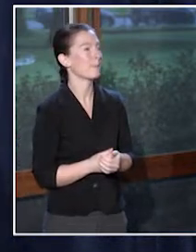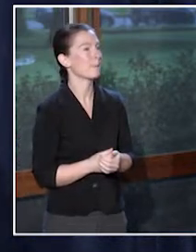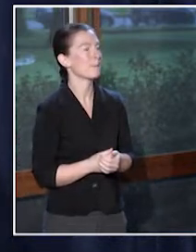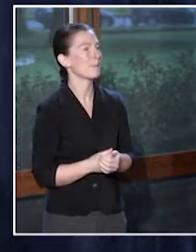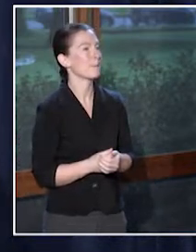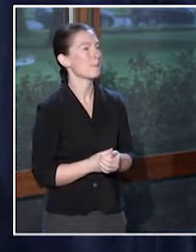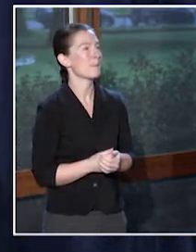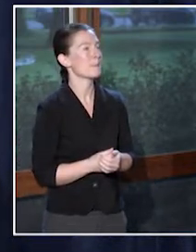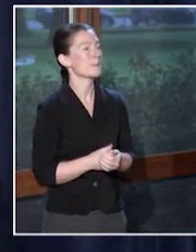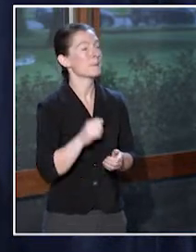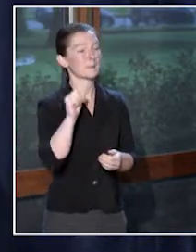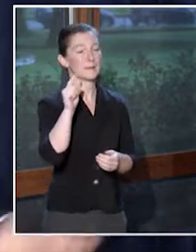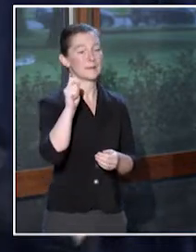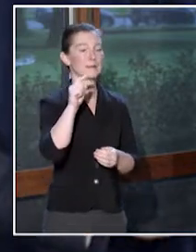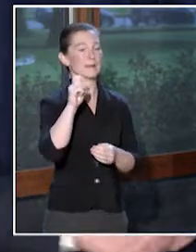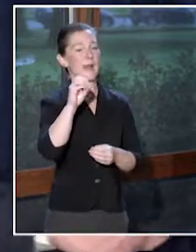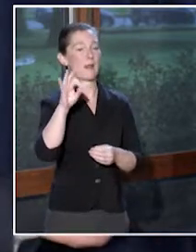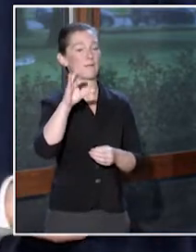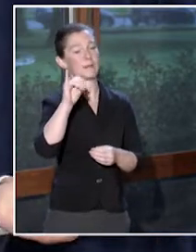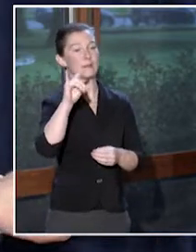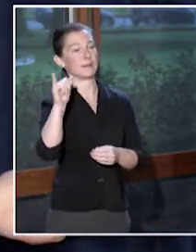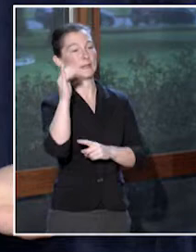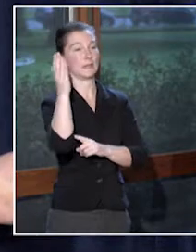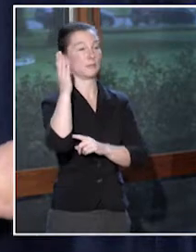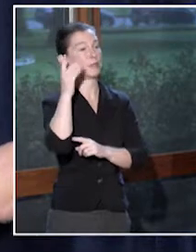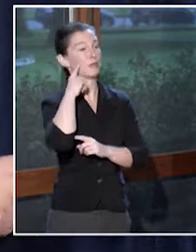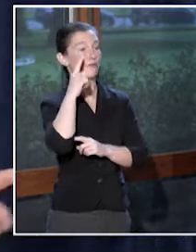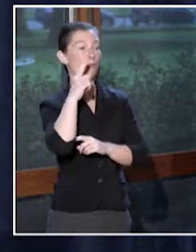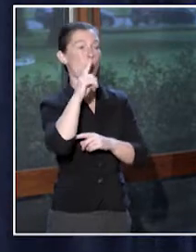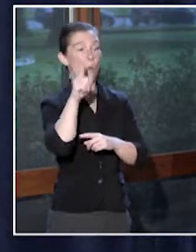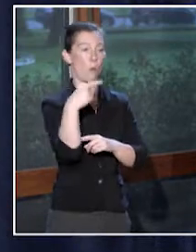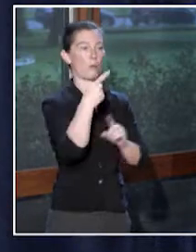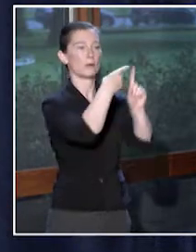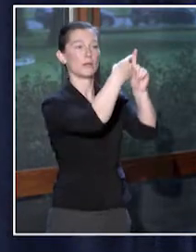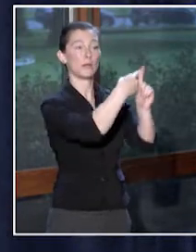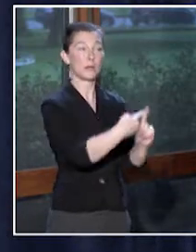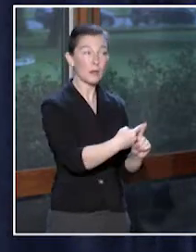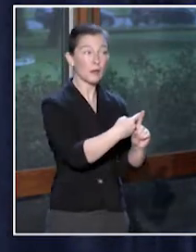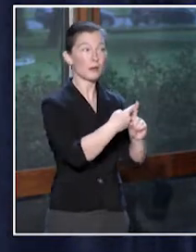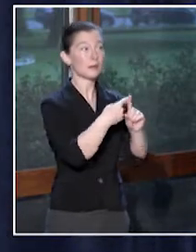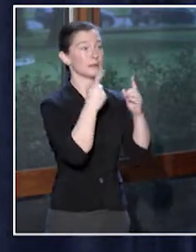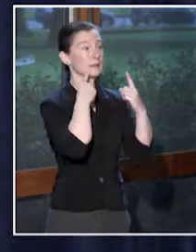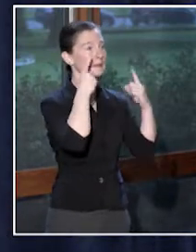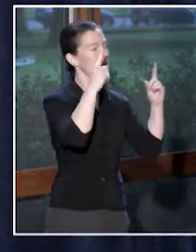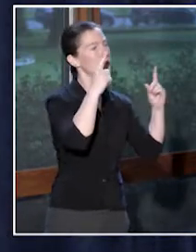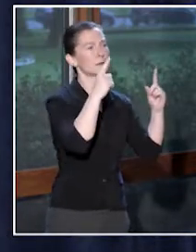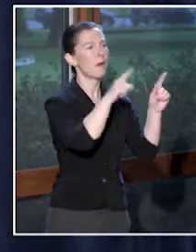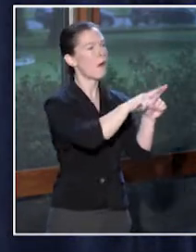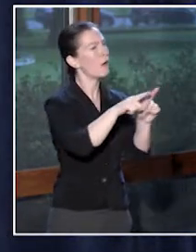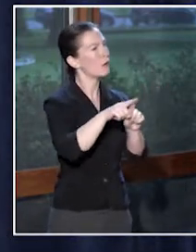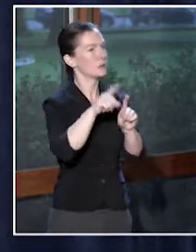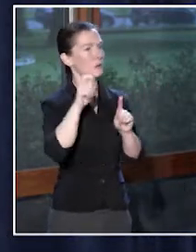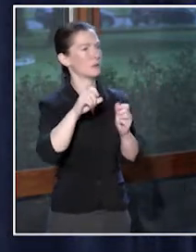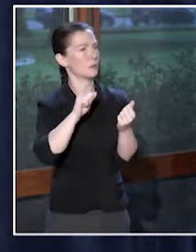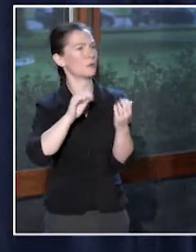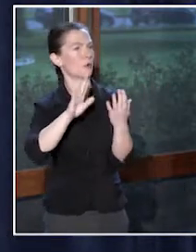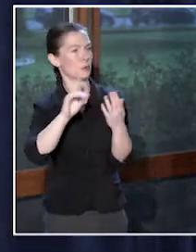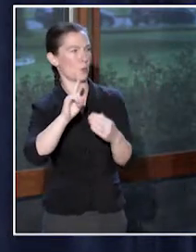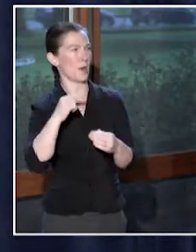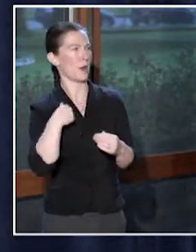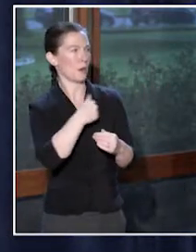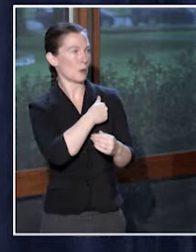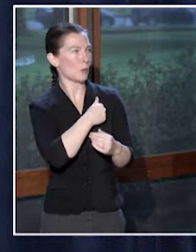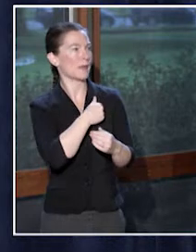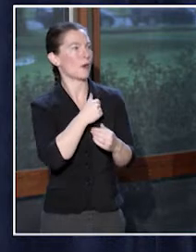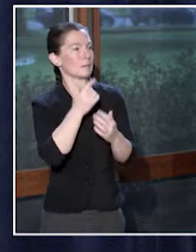working. I think we need to be frank and talk about where we are falling short. And this is one area where